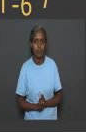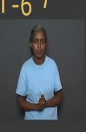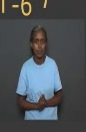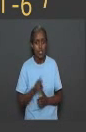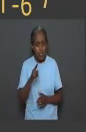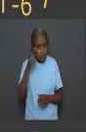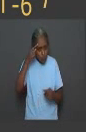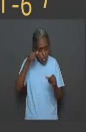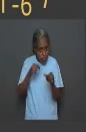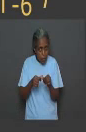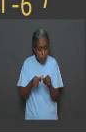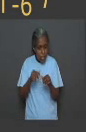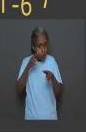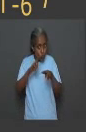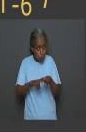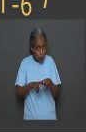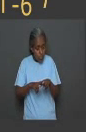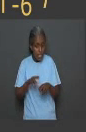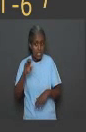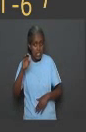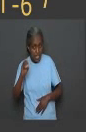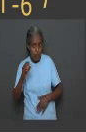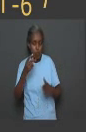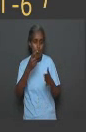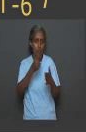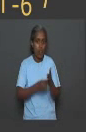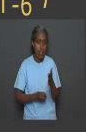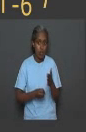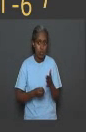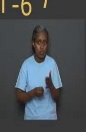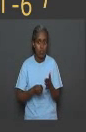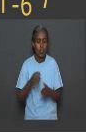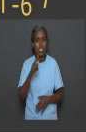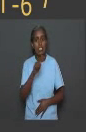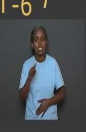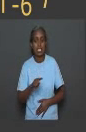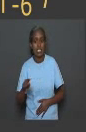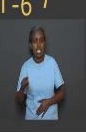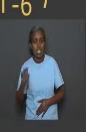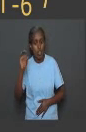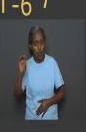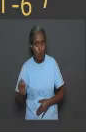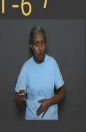Did you remember to put in a 0 value for the Z column